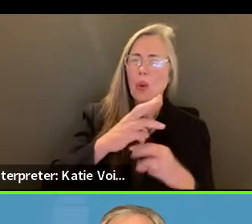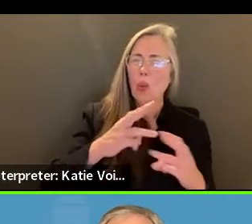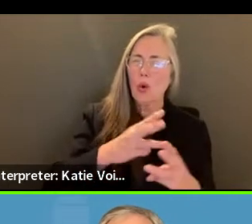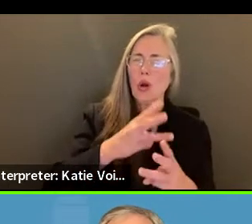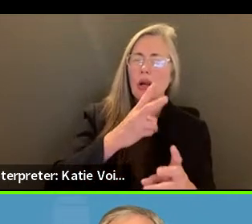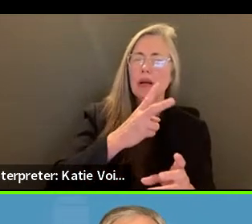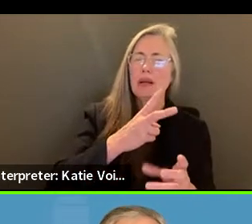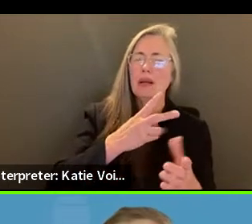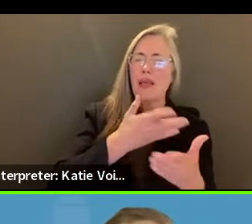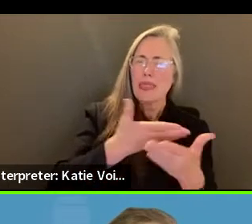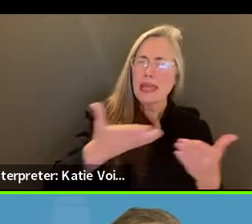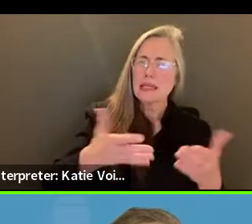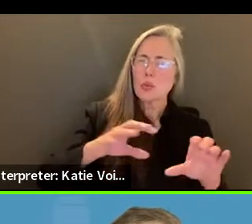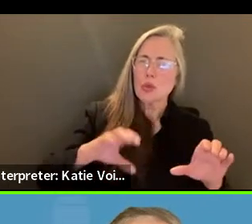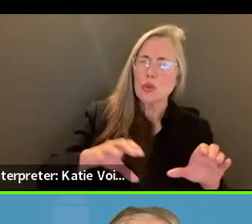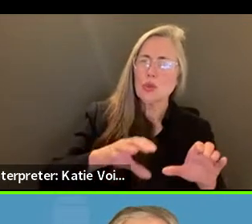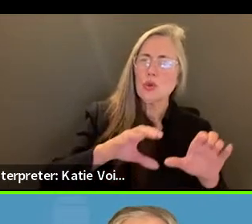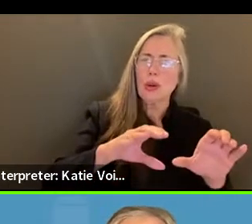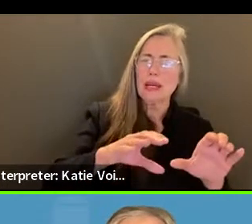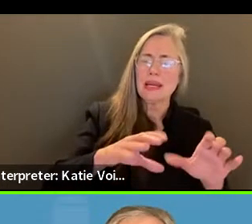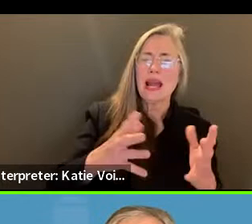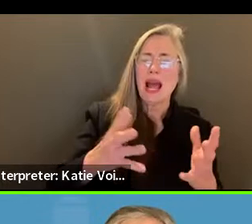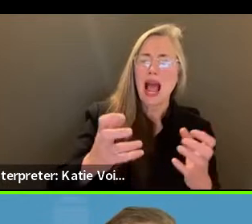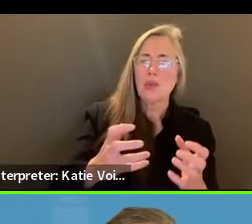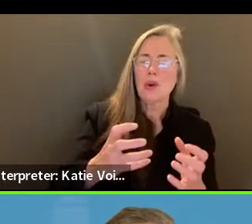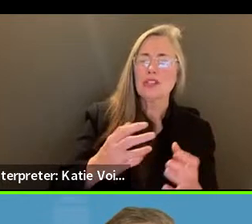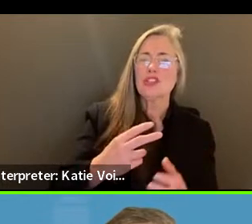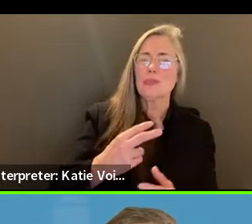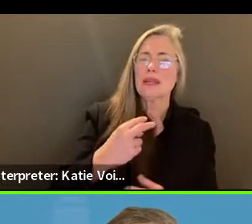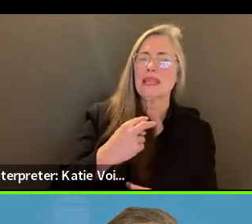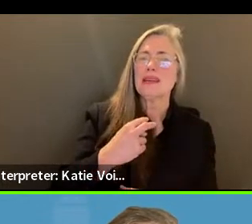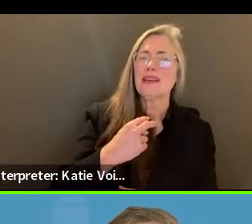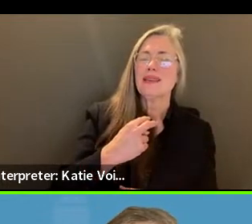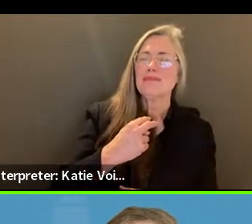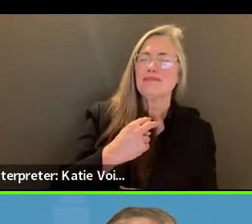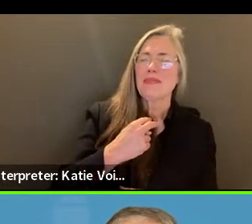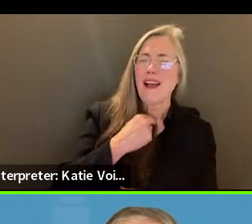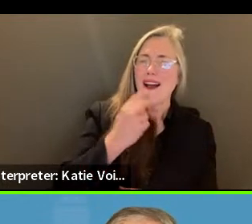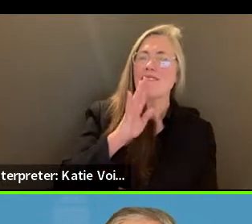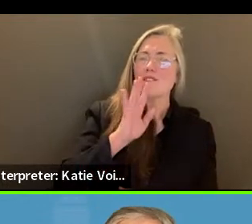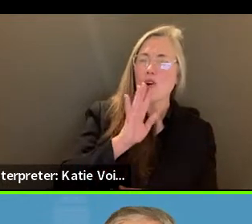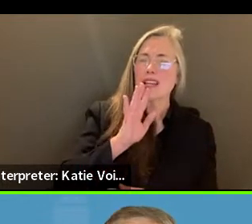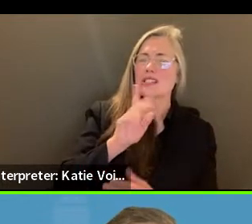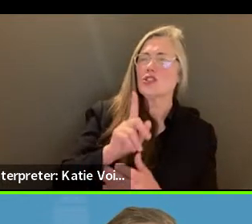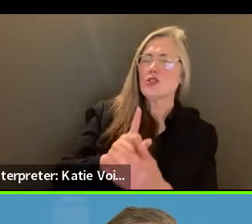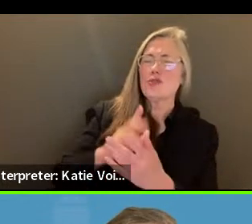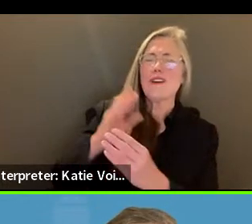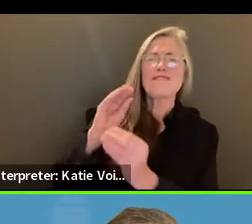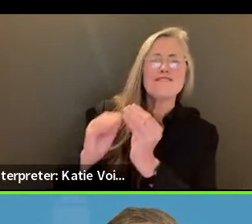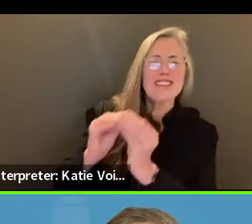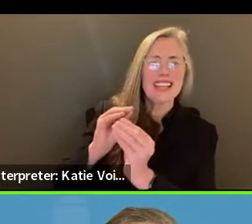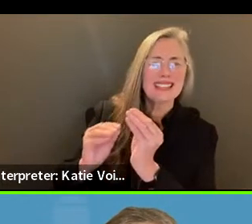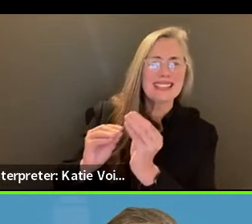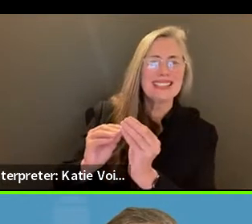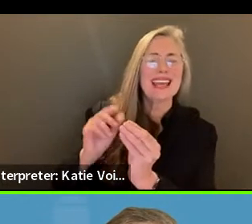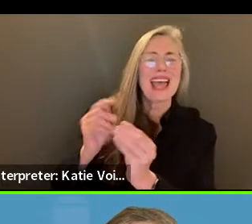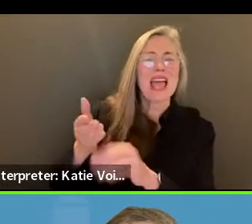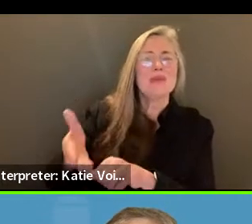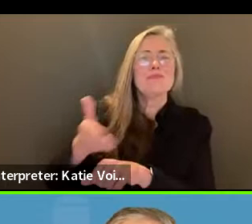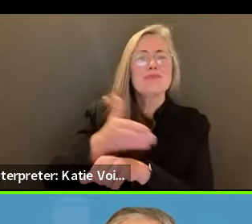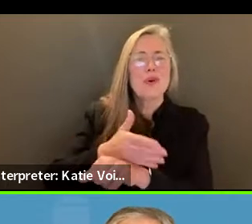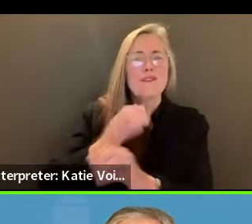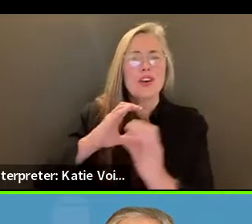being a voice toward fixing those areas, that onus of responsibility and the loose expectations and communication,